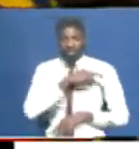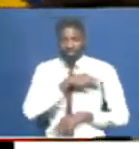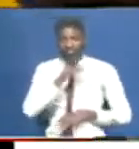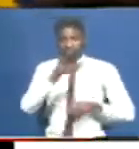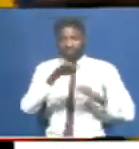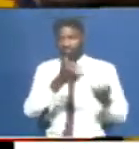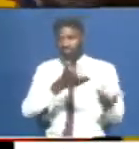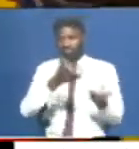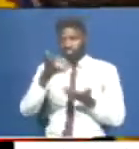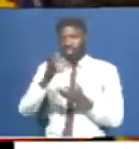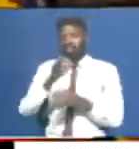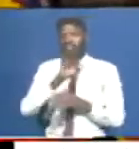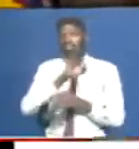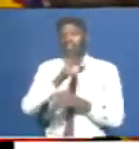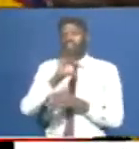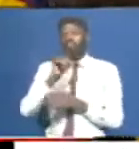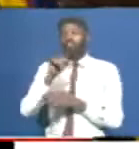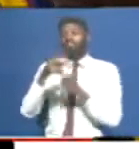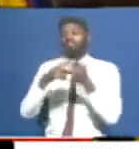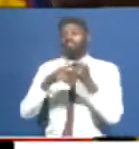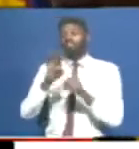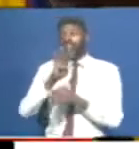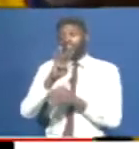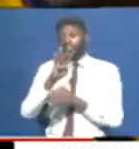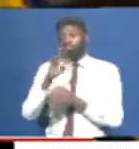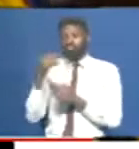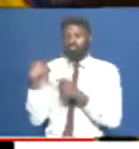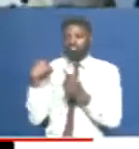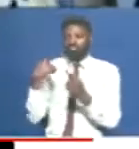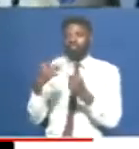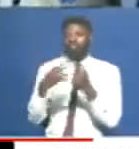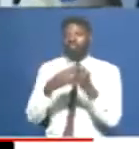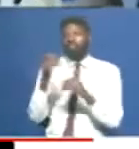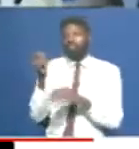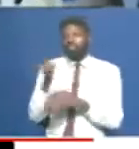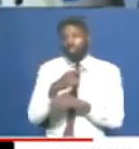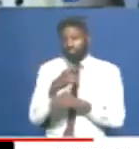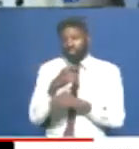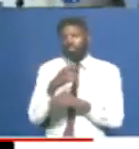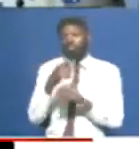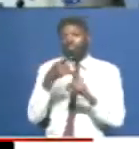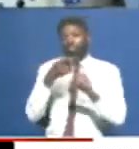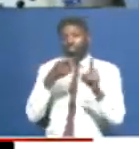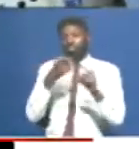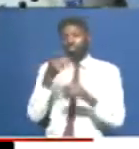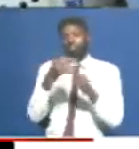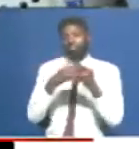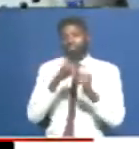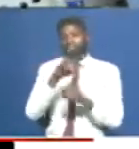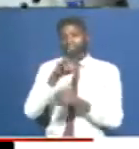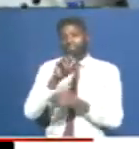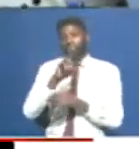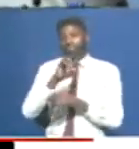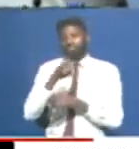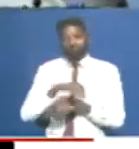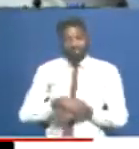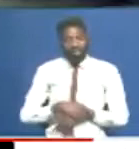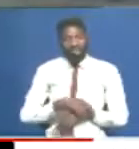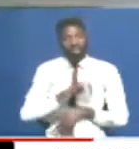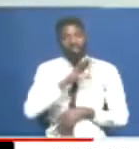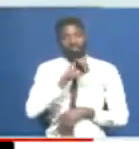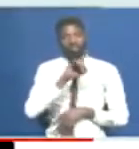33.7 billion shillings in the 9 months to September 2021, a 31.1% growth compared